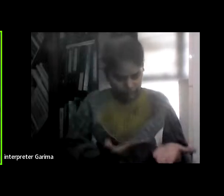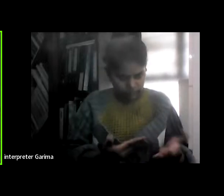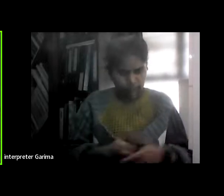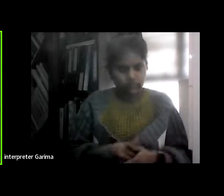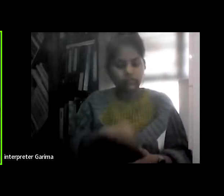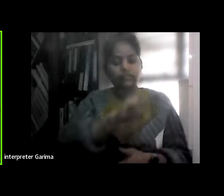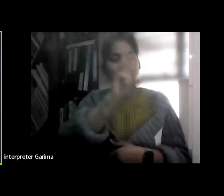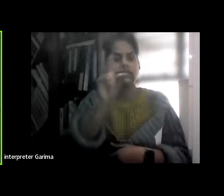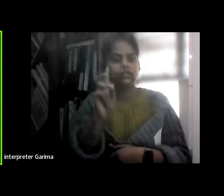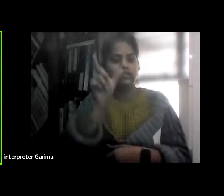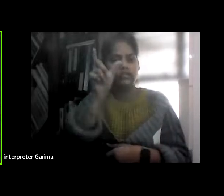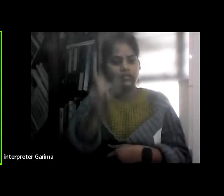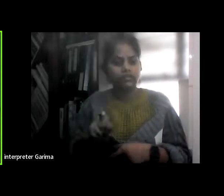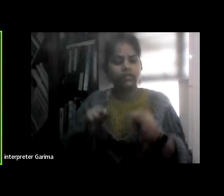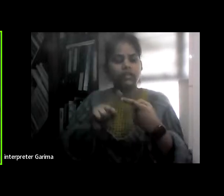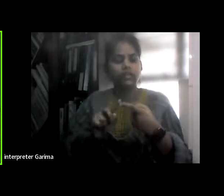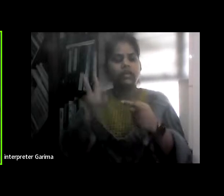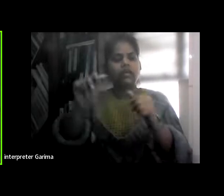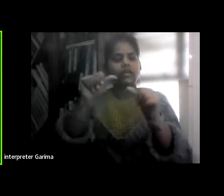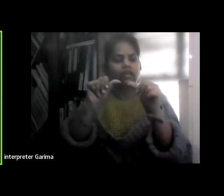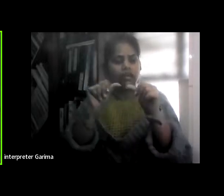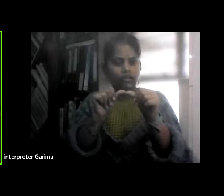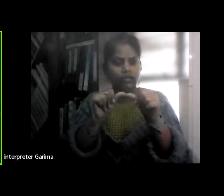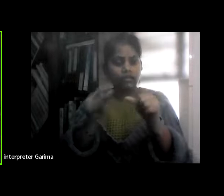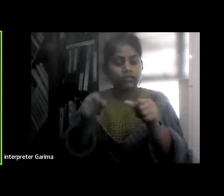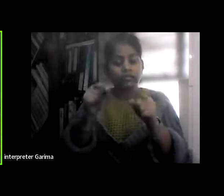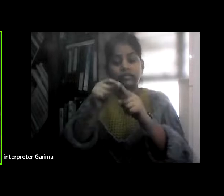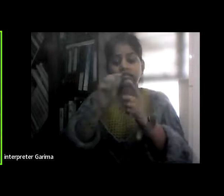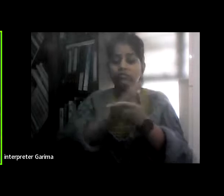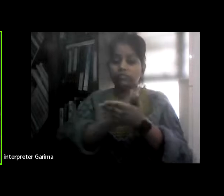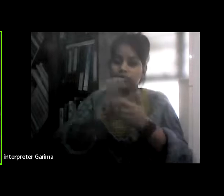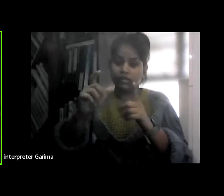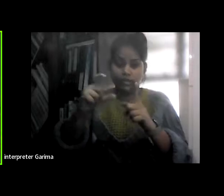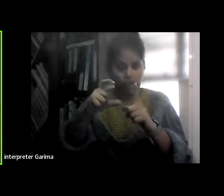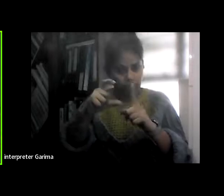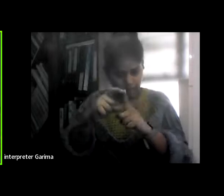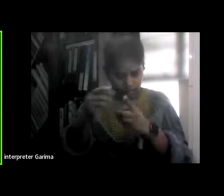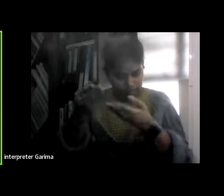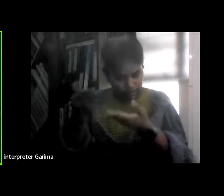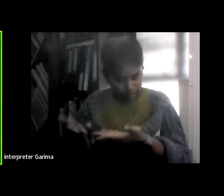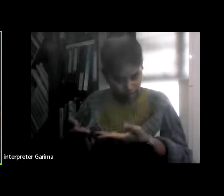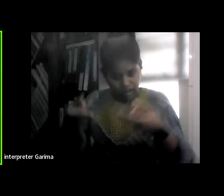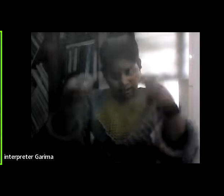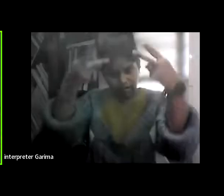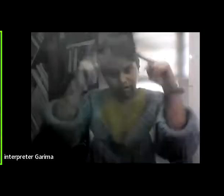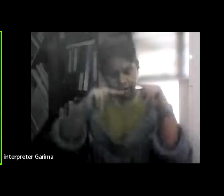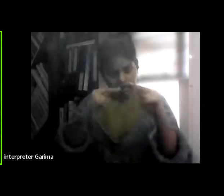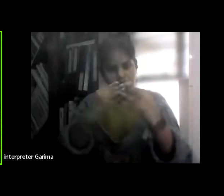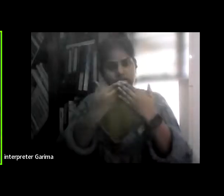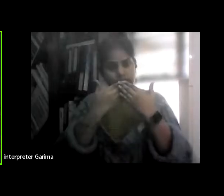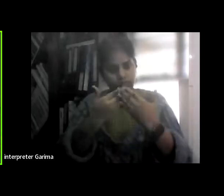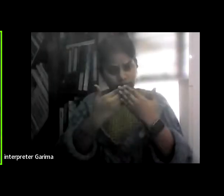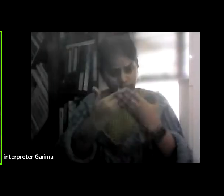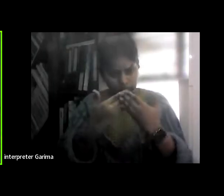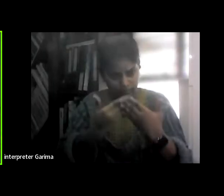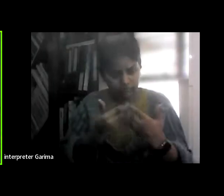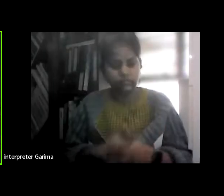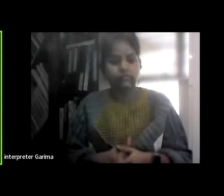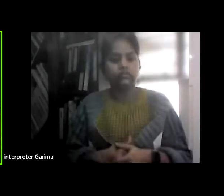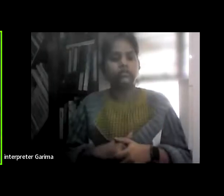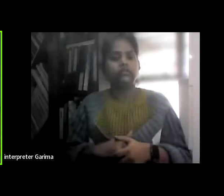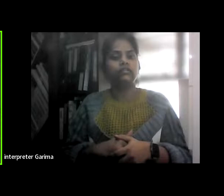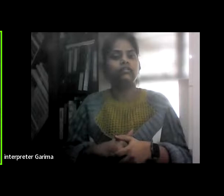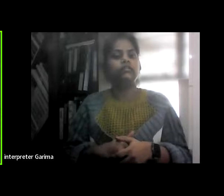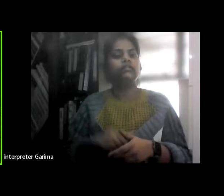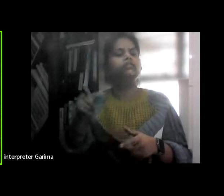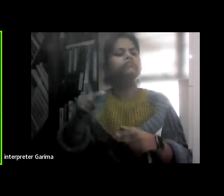Evas Biziakova. She received her PhD in translation studies from the University of Edinburgh, and she holds the post of